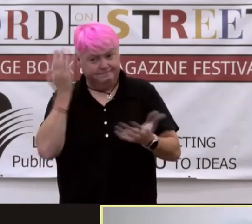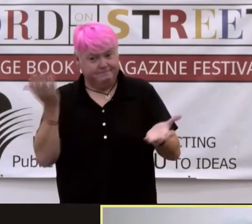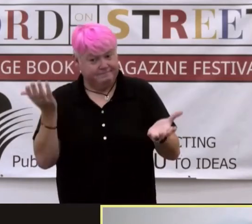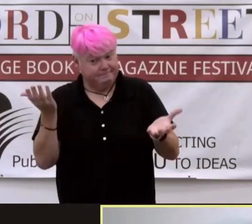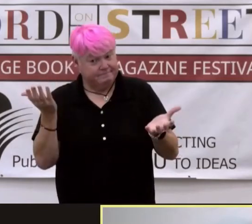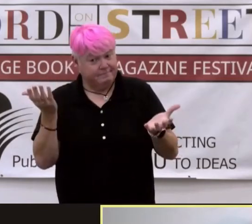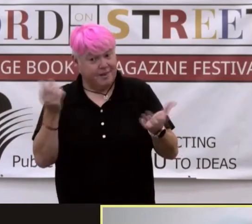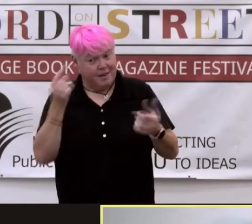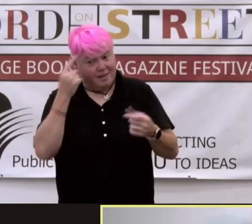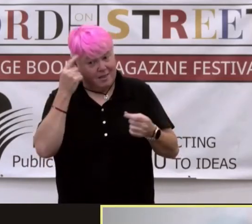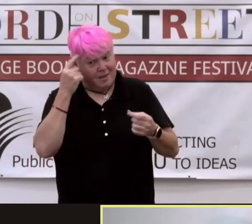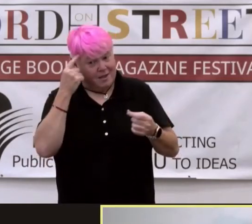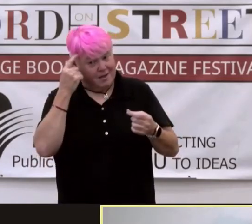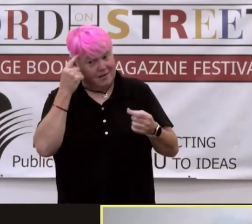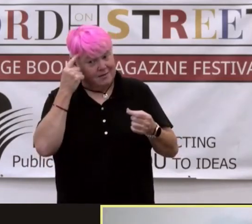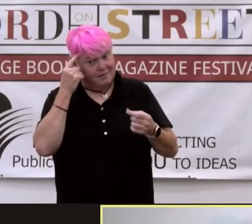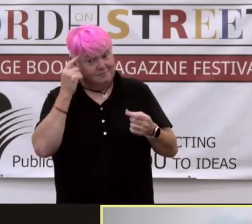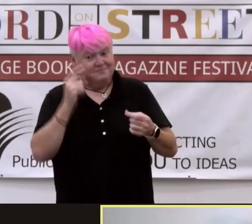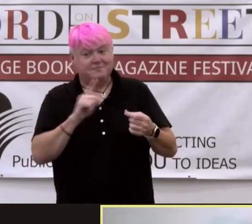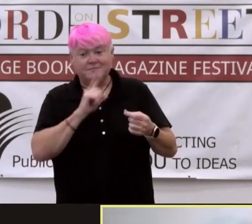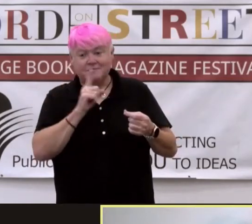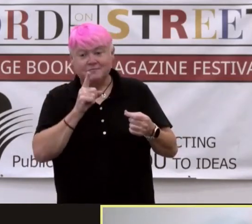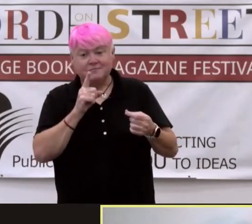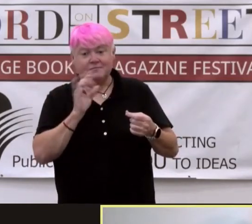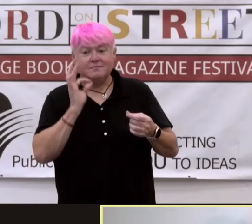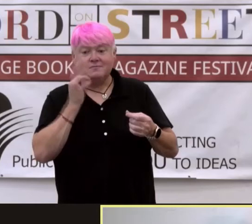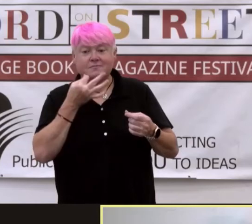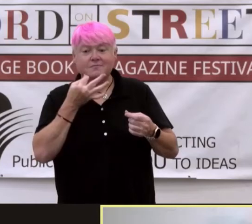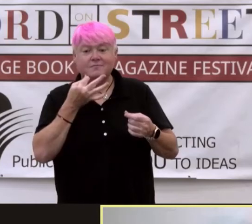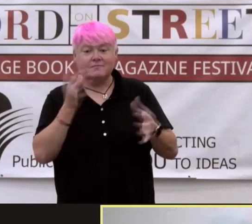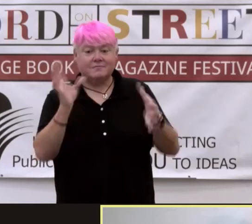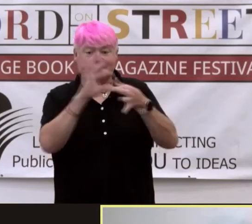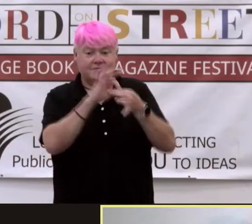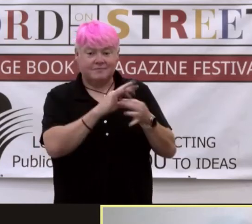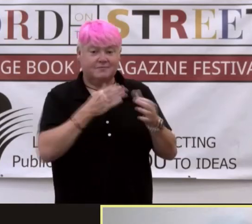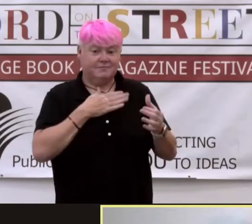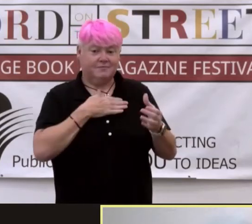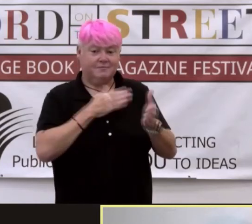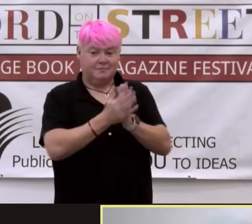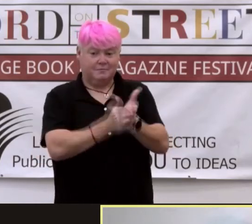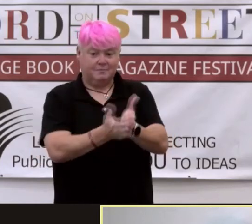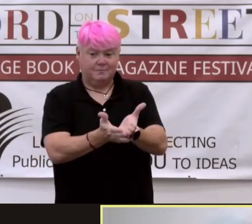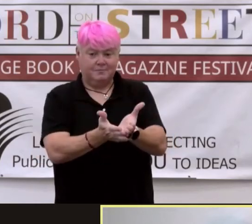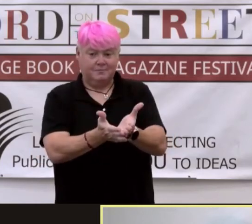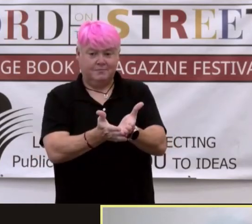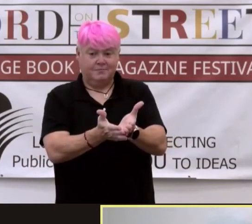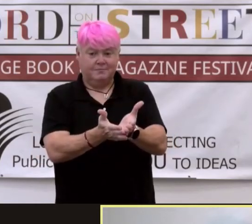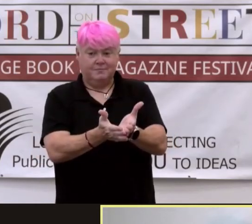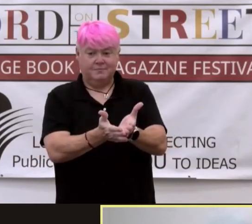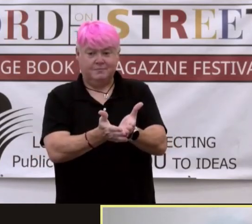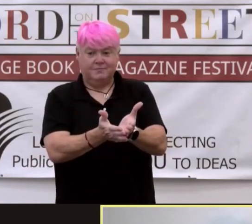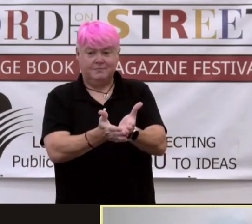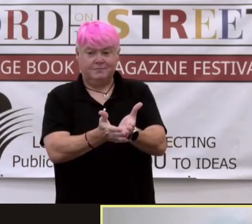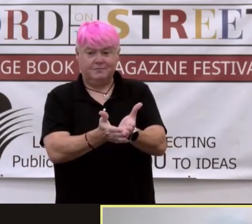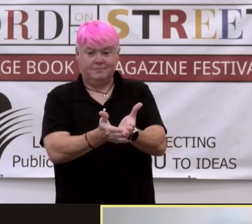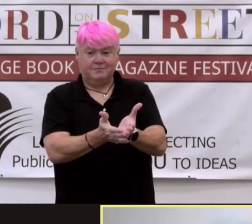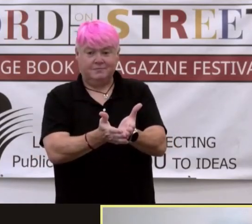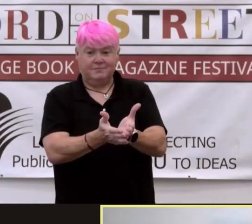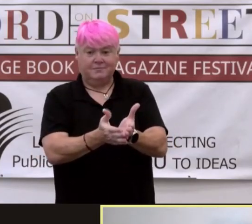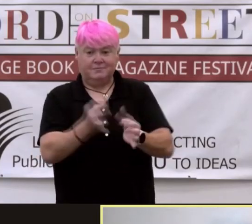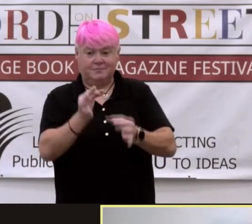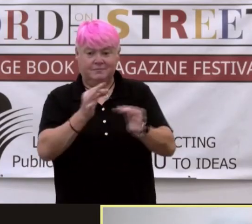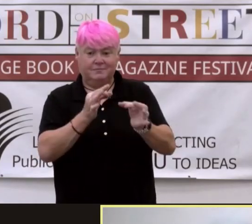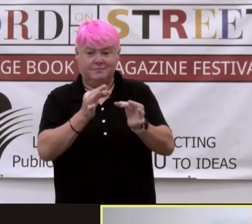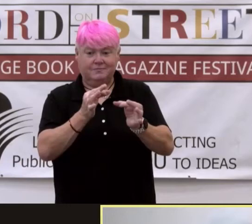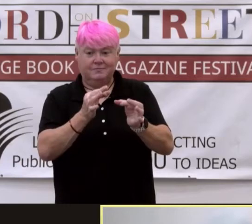I think like it would be really cool if I could attach any of my books to an up and coming director, you know,